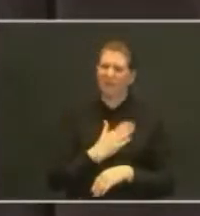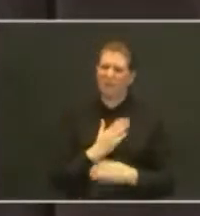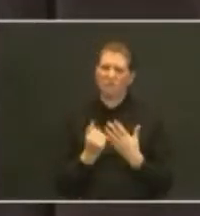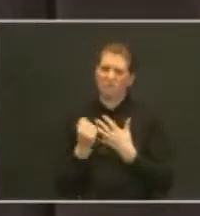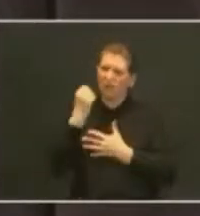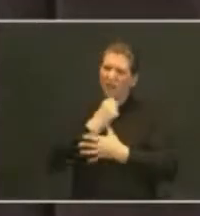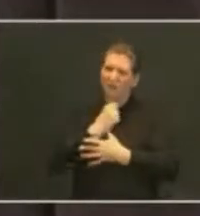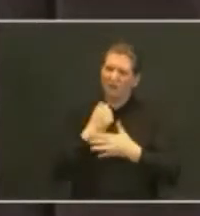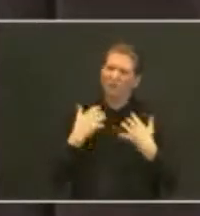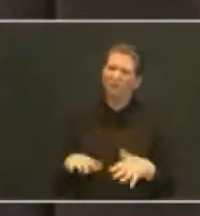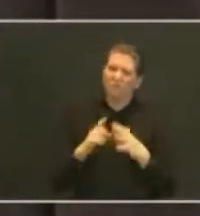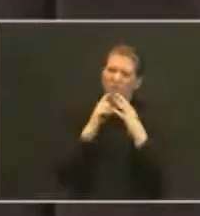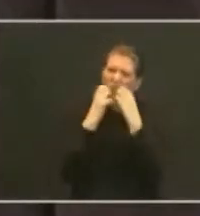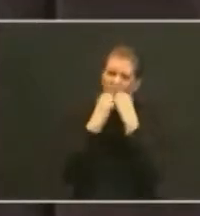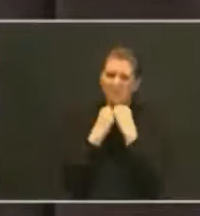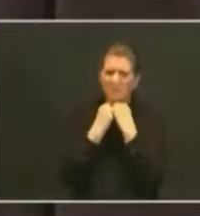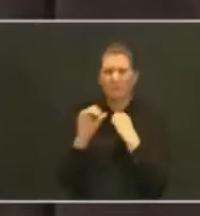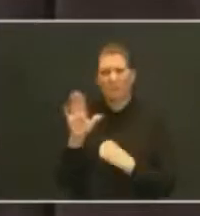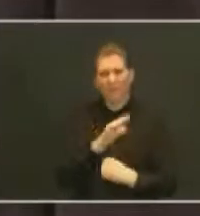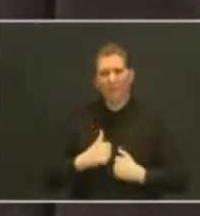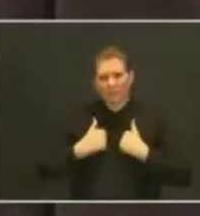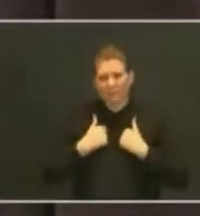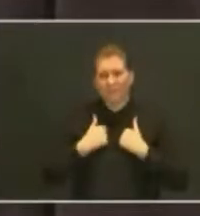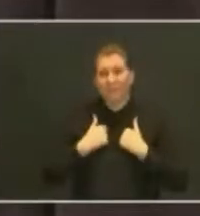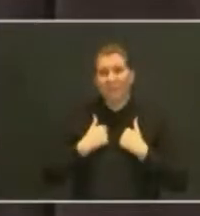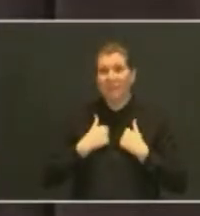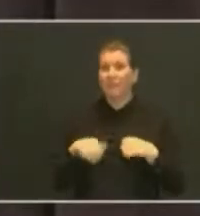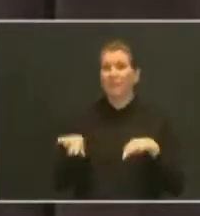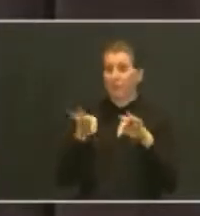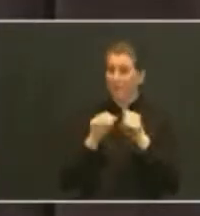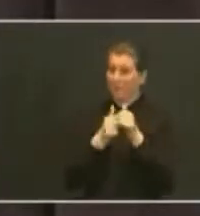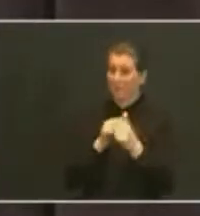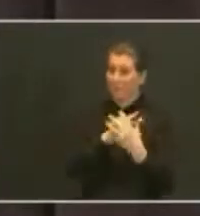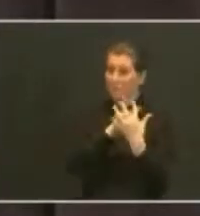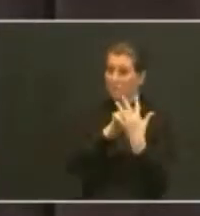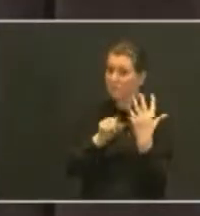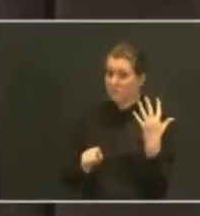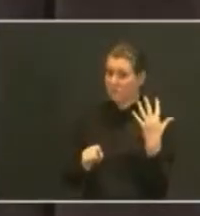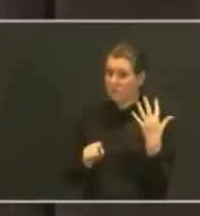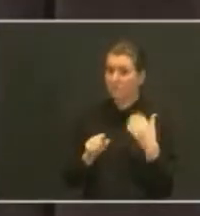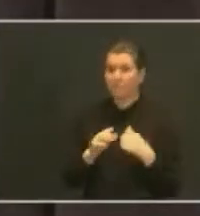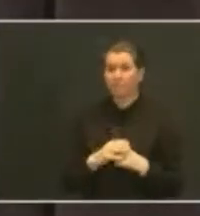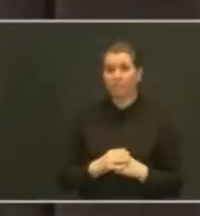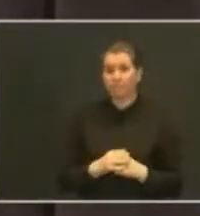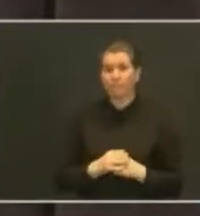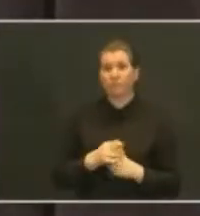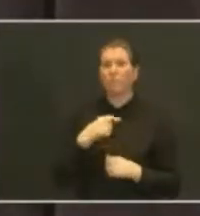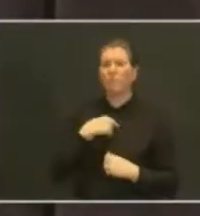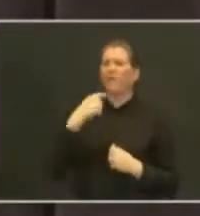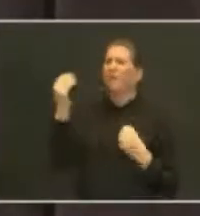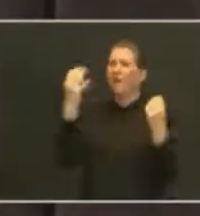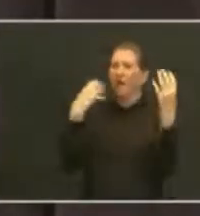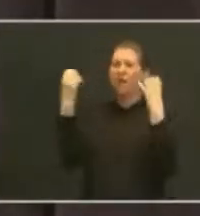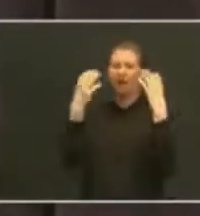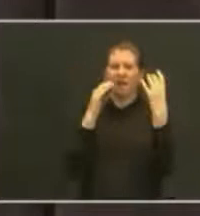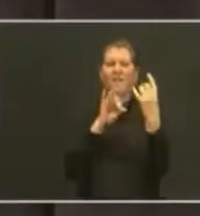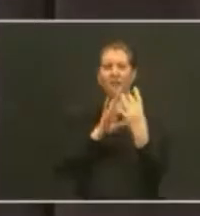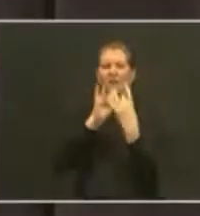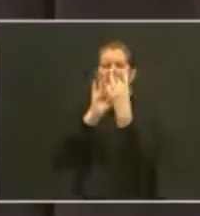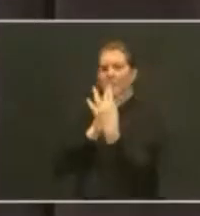most. All that said, we've heard the feedback loud and clear, and we agree. We are there.